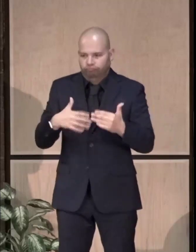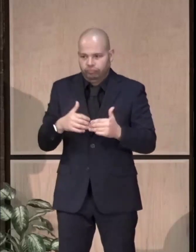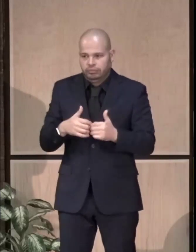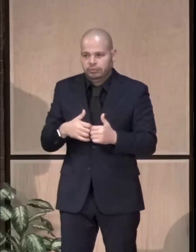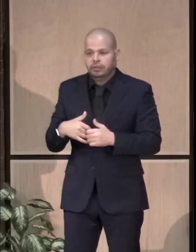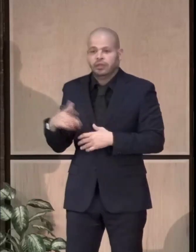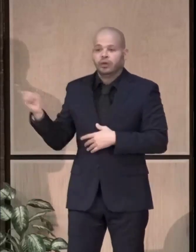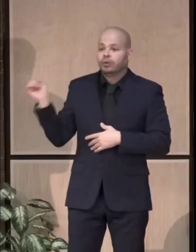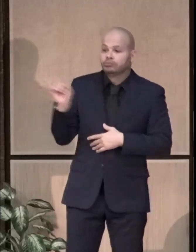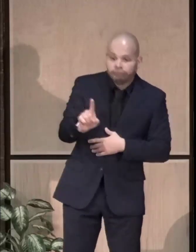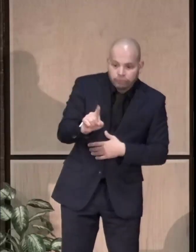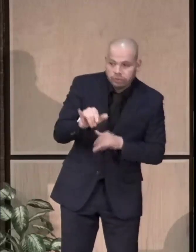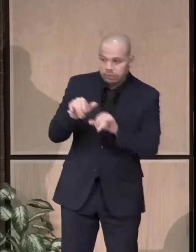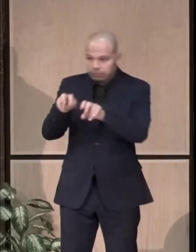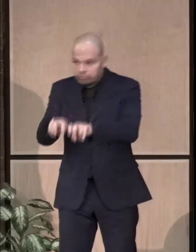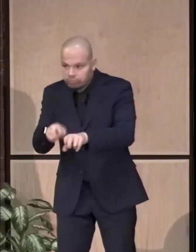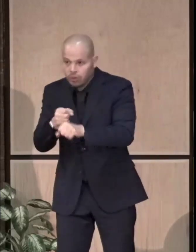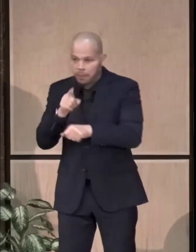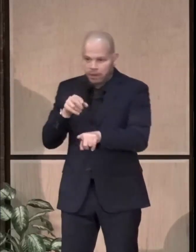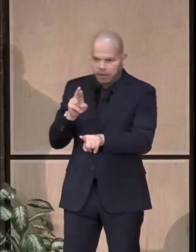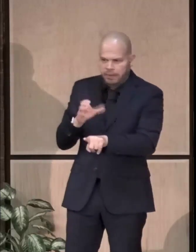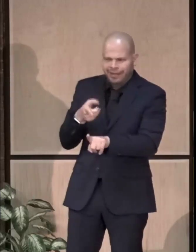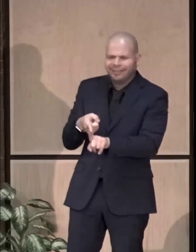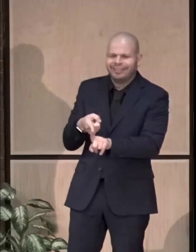and stay with them, with him.